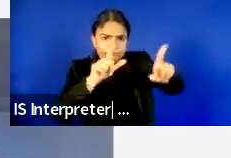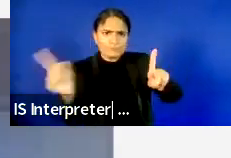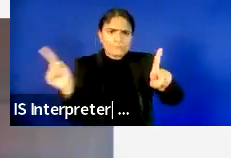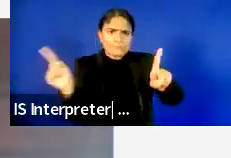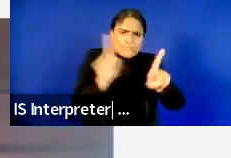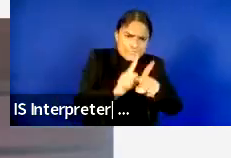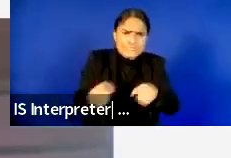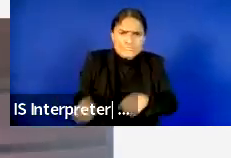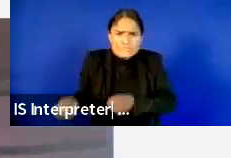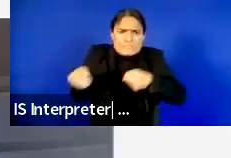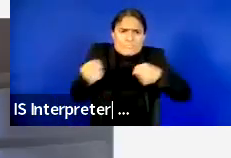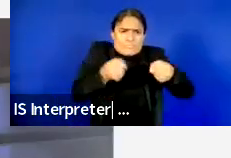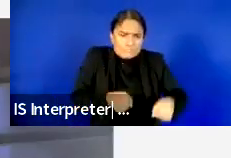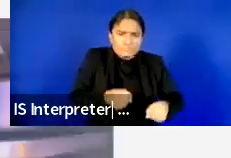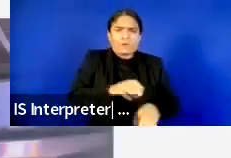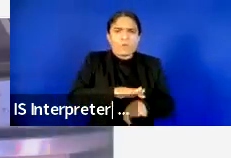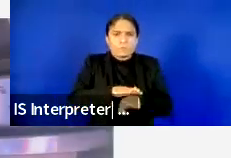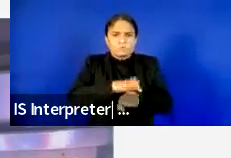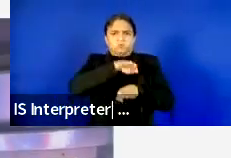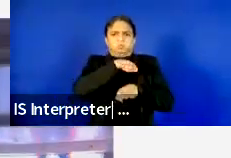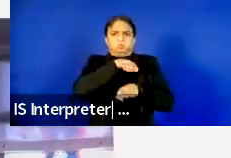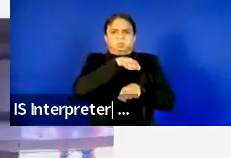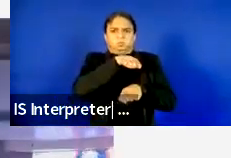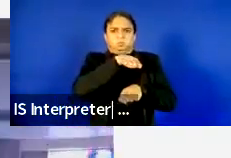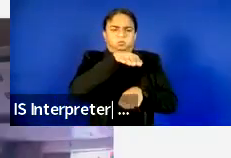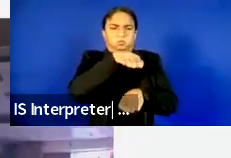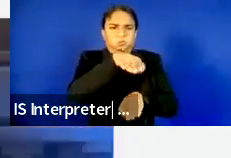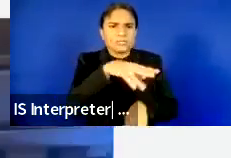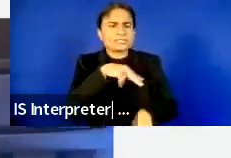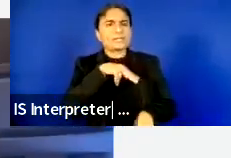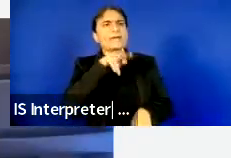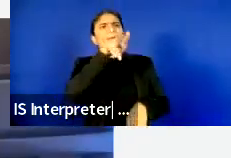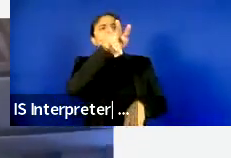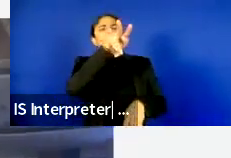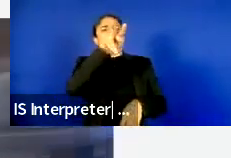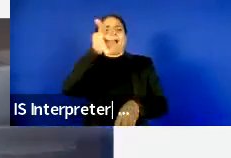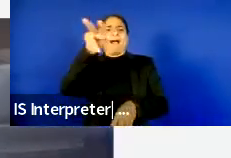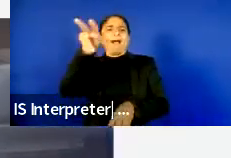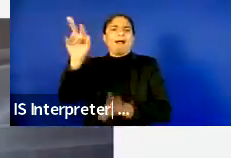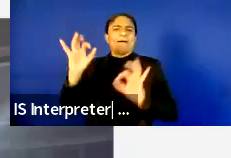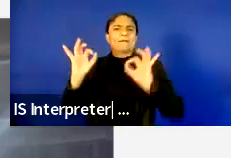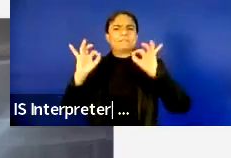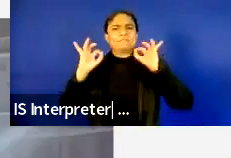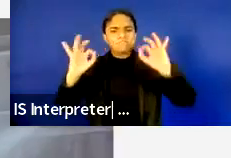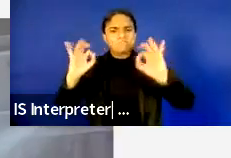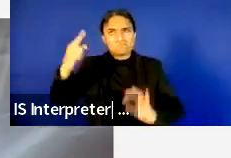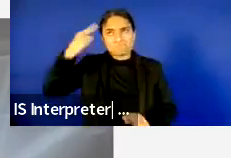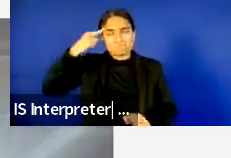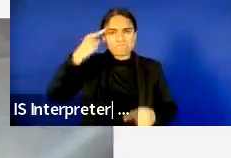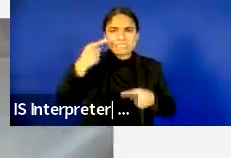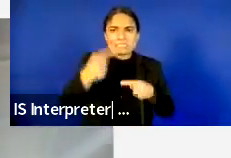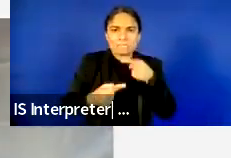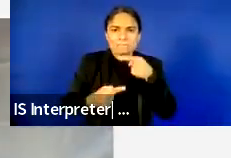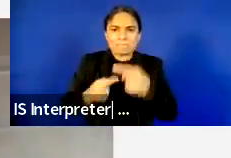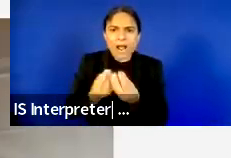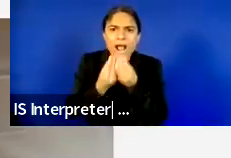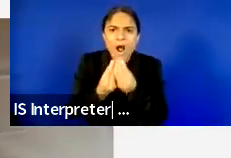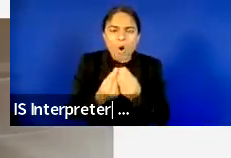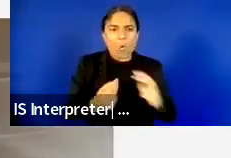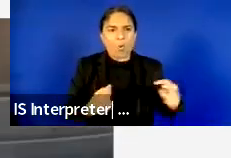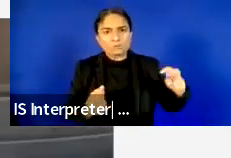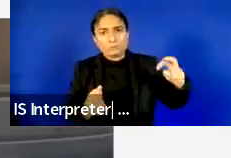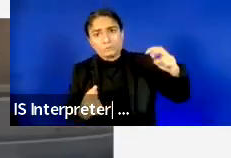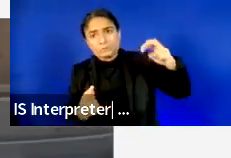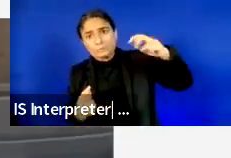about stage, we'll see you'll think about steps going up to the stage. But now here's the ramp that, you know, it